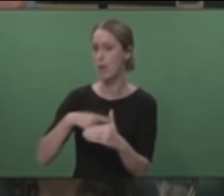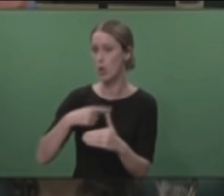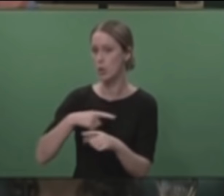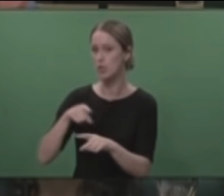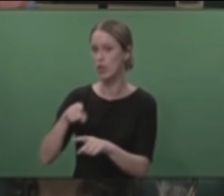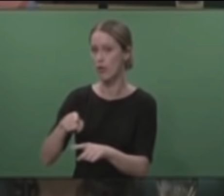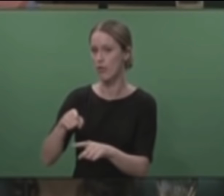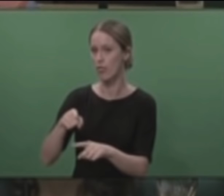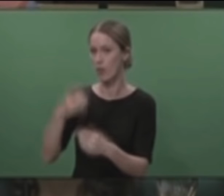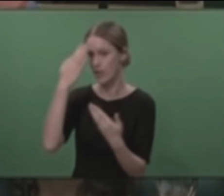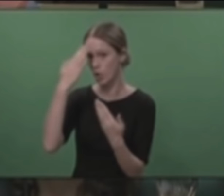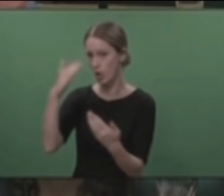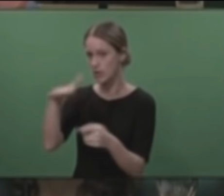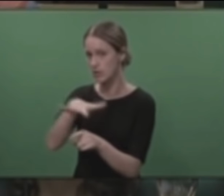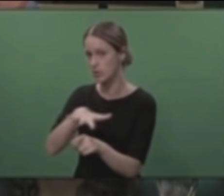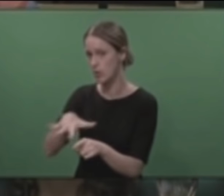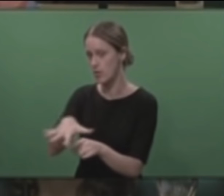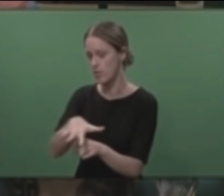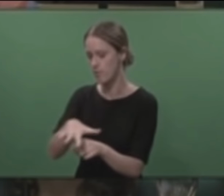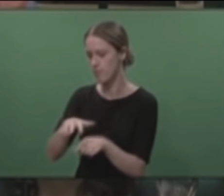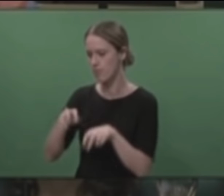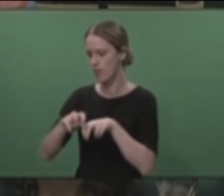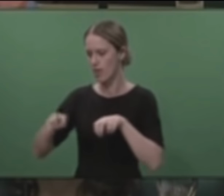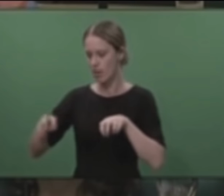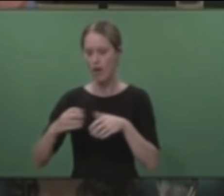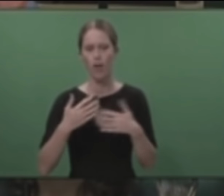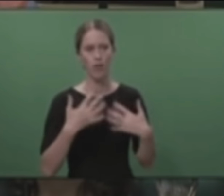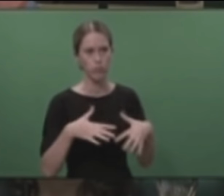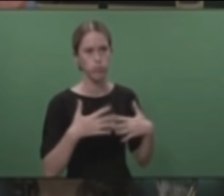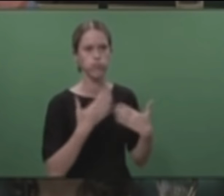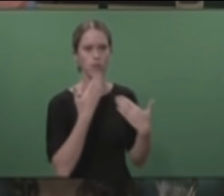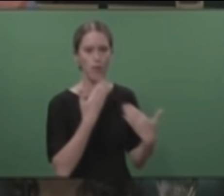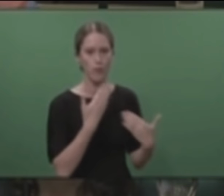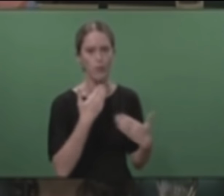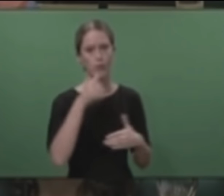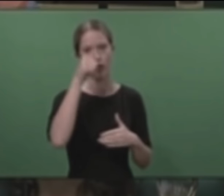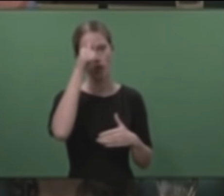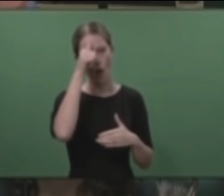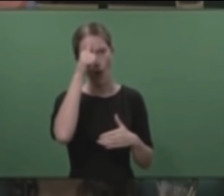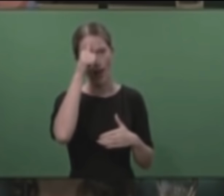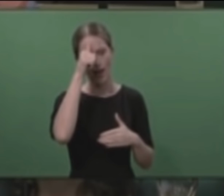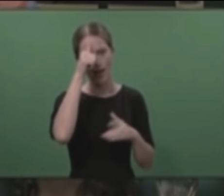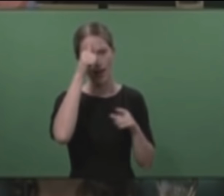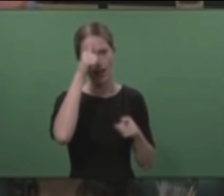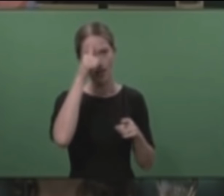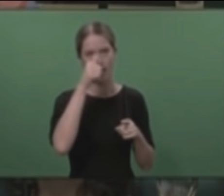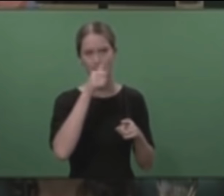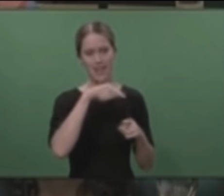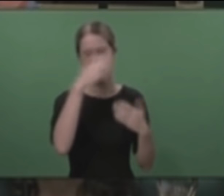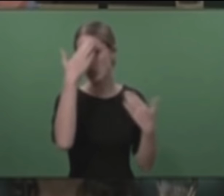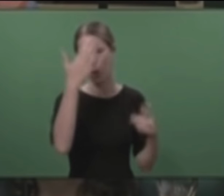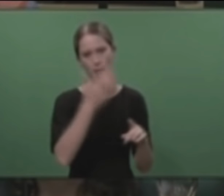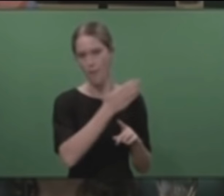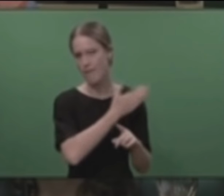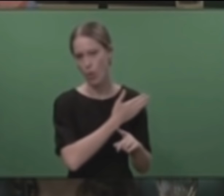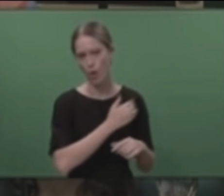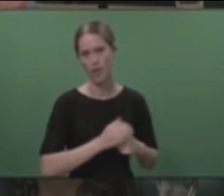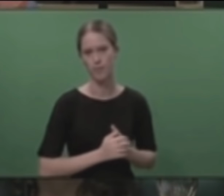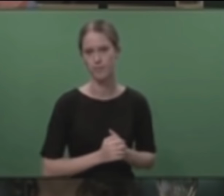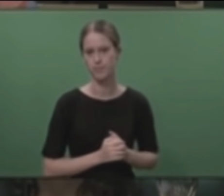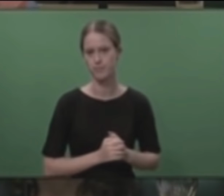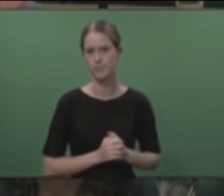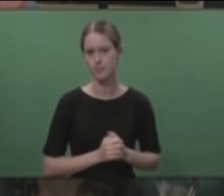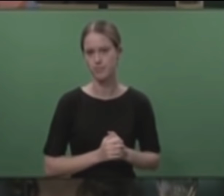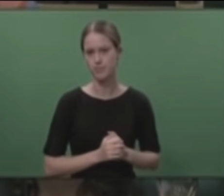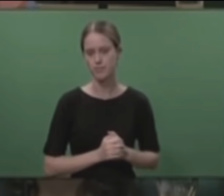our acknowledgement. They were grateful for the knowing of something they hadn't known before.